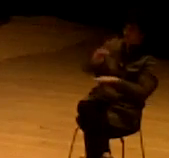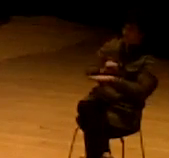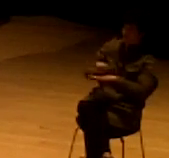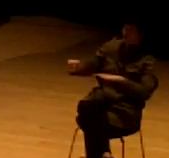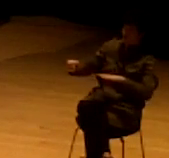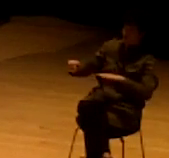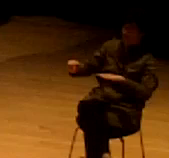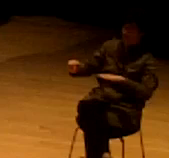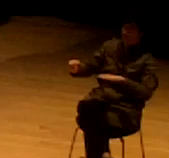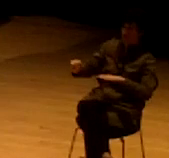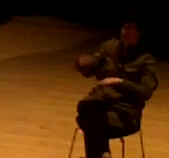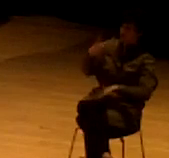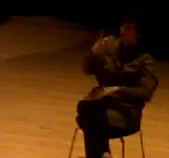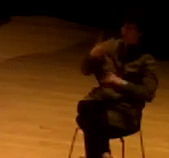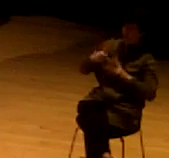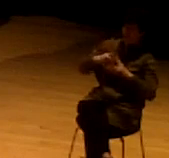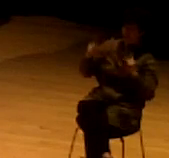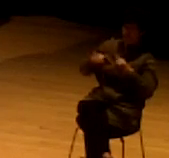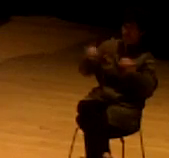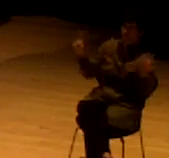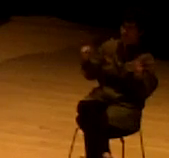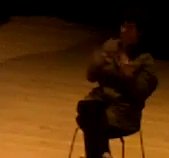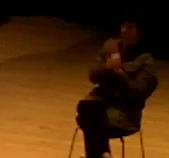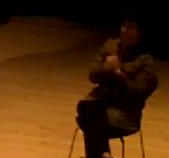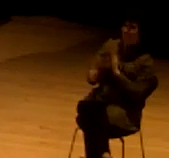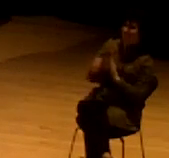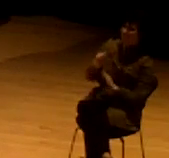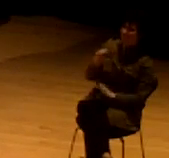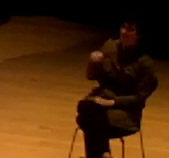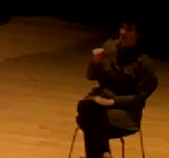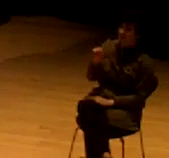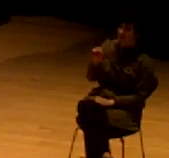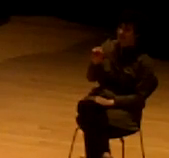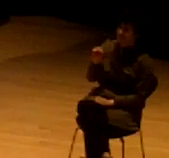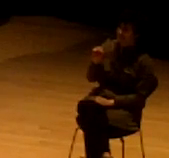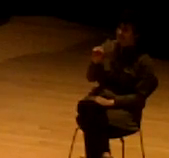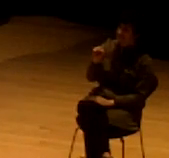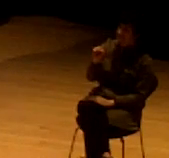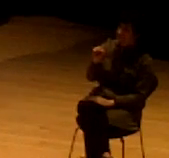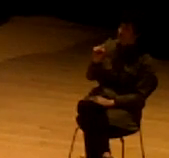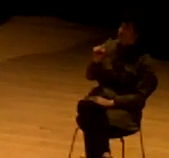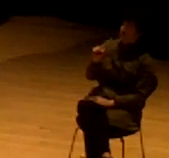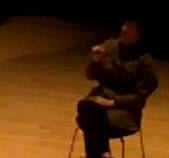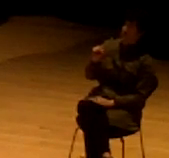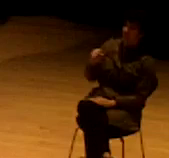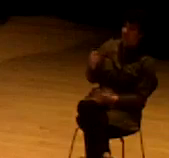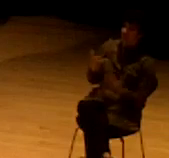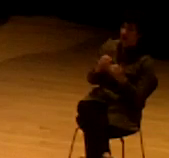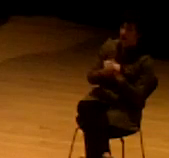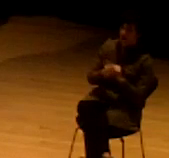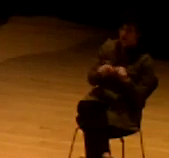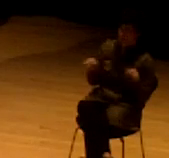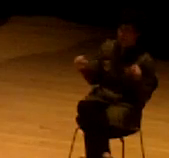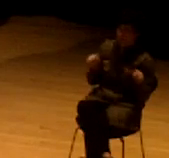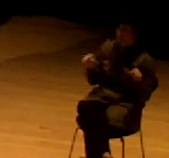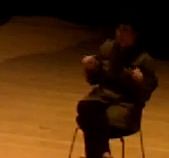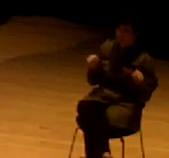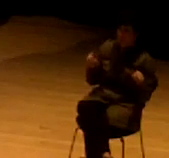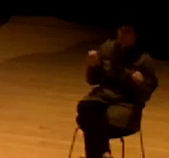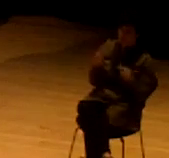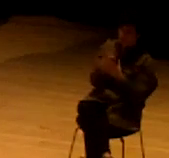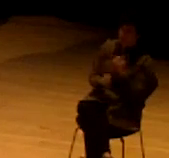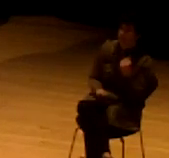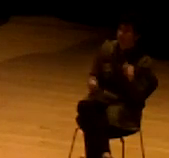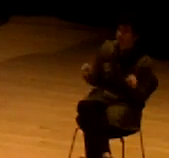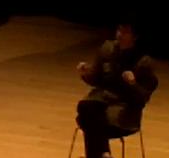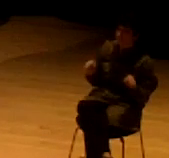a maybe a plastic, almost a plastic, almost like a fix, like you had to leave this malleable mindset